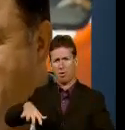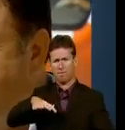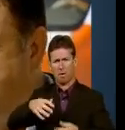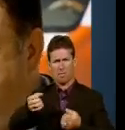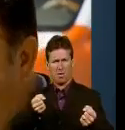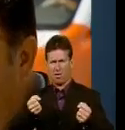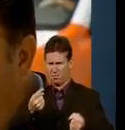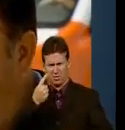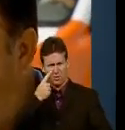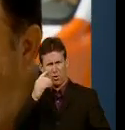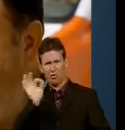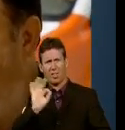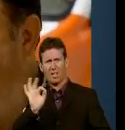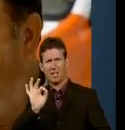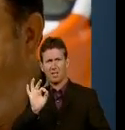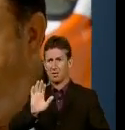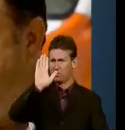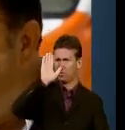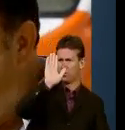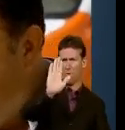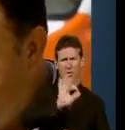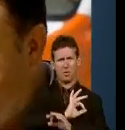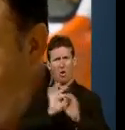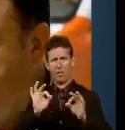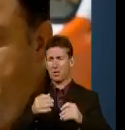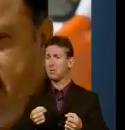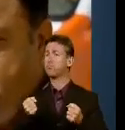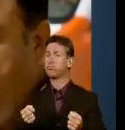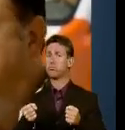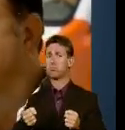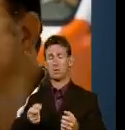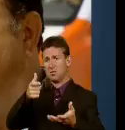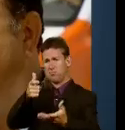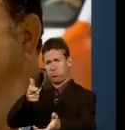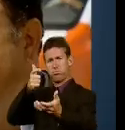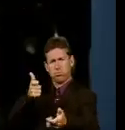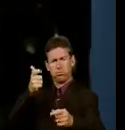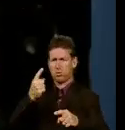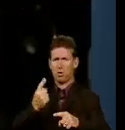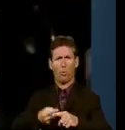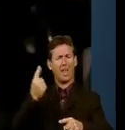that distance. There were no signals. They just hit us for no reason.